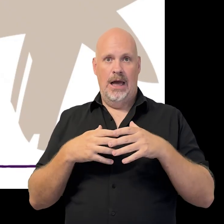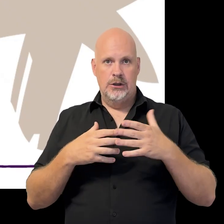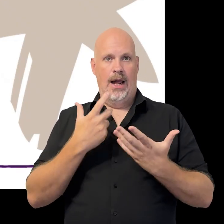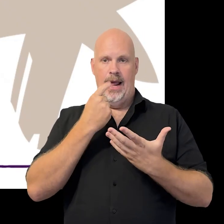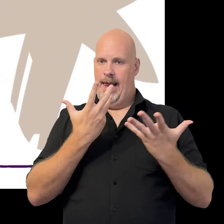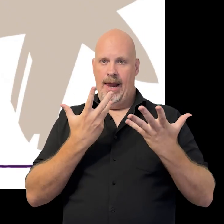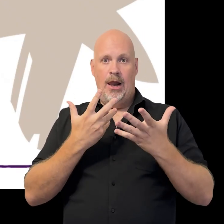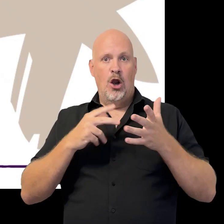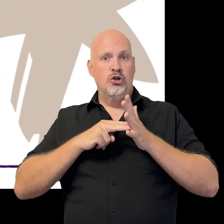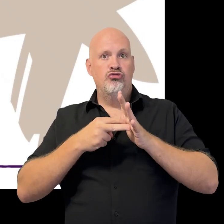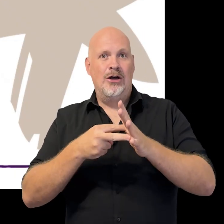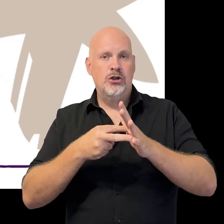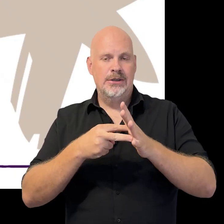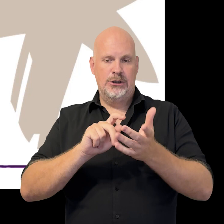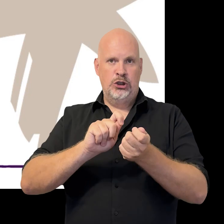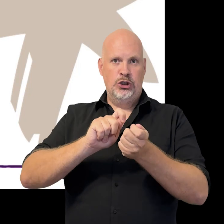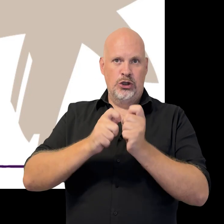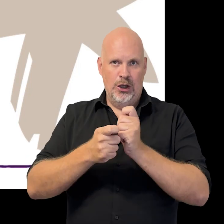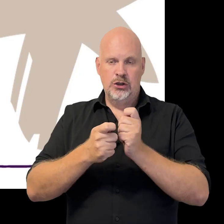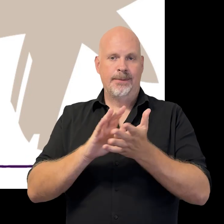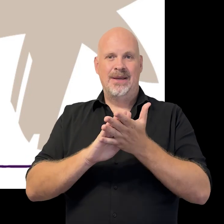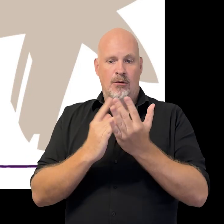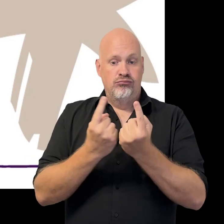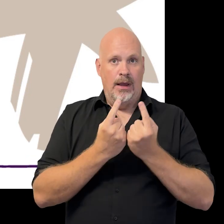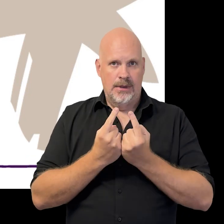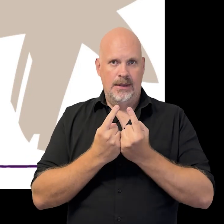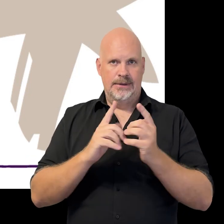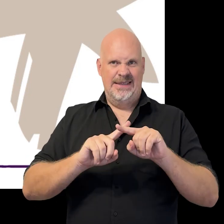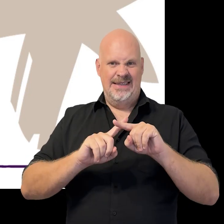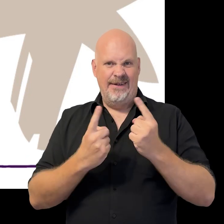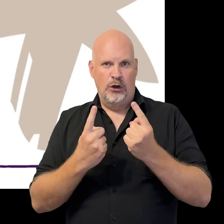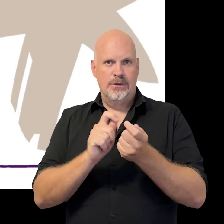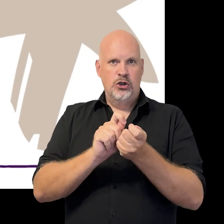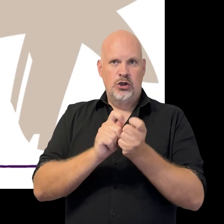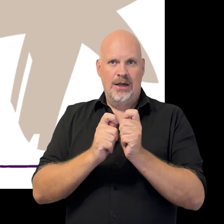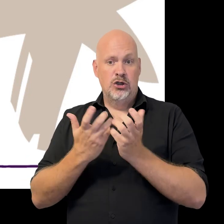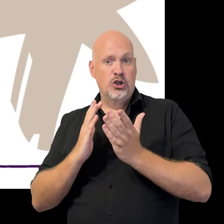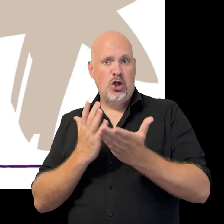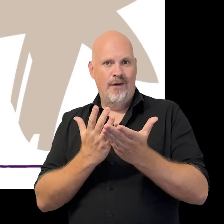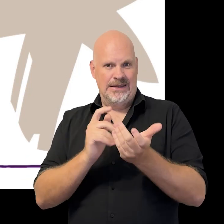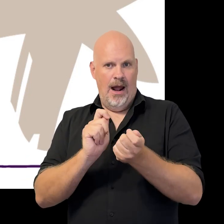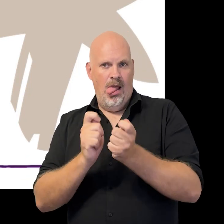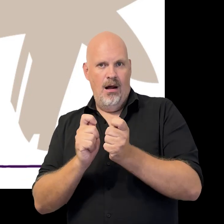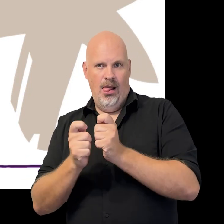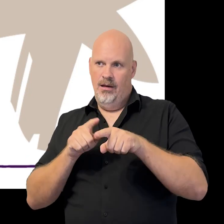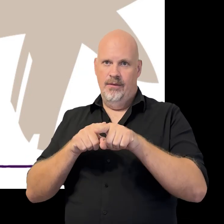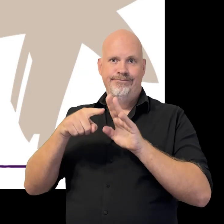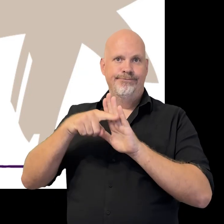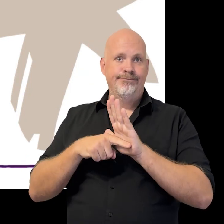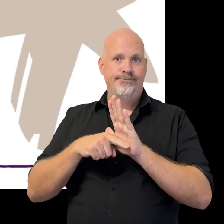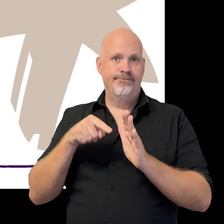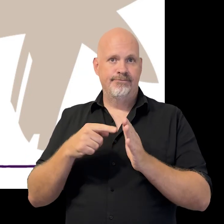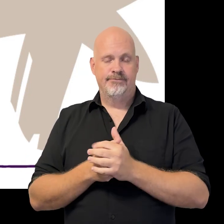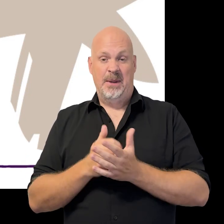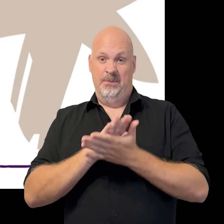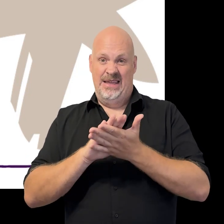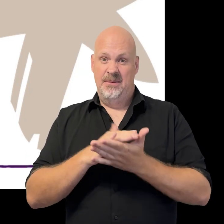I'd go through some final points then to just help really in terms of making sure that